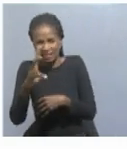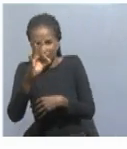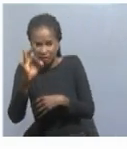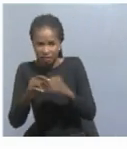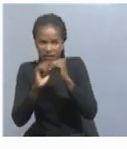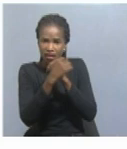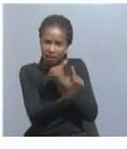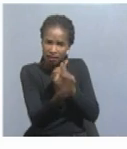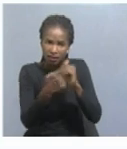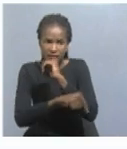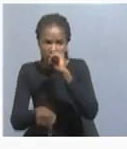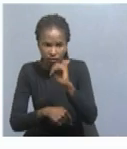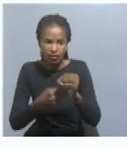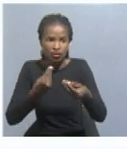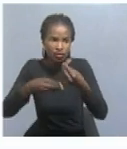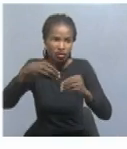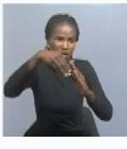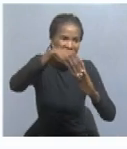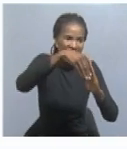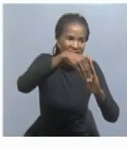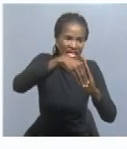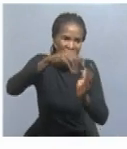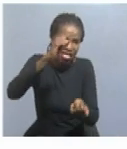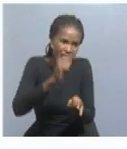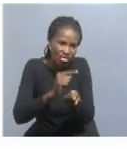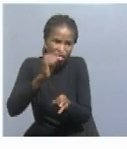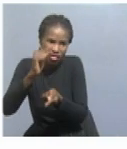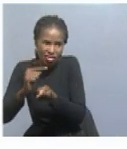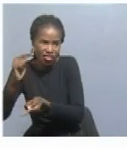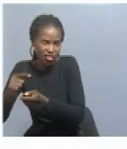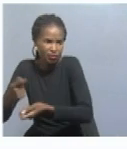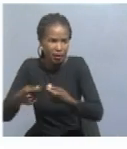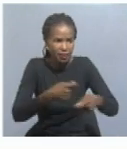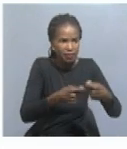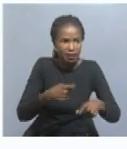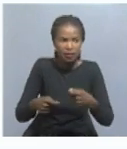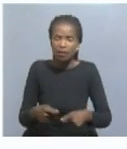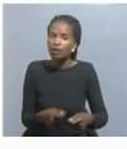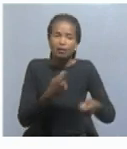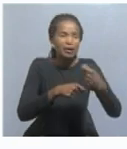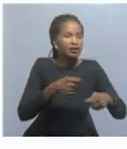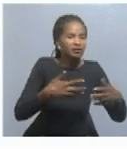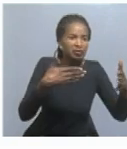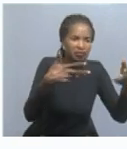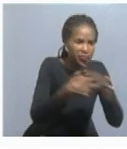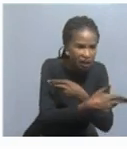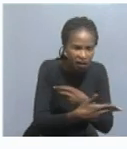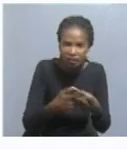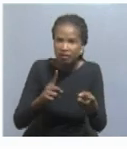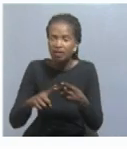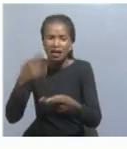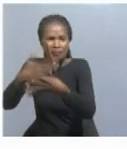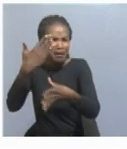country. So that is significant, because also what this has done is really disruption, not only in trade, disruption in